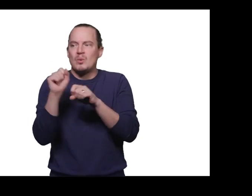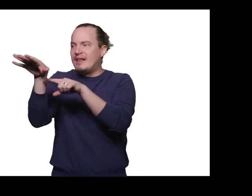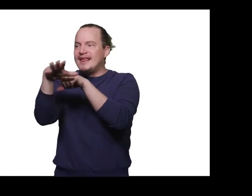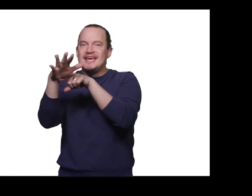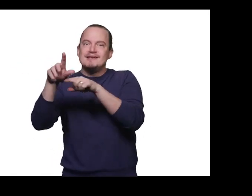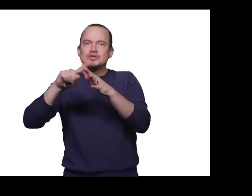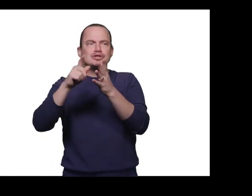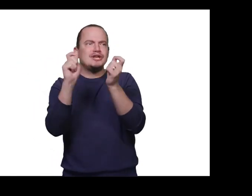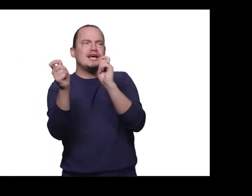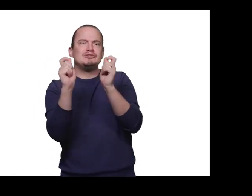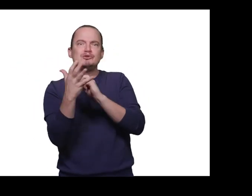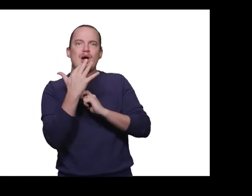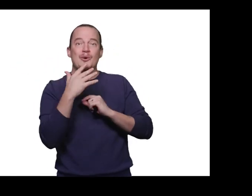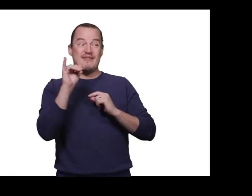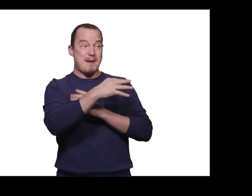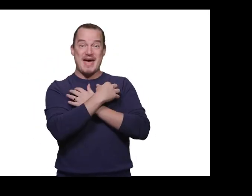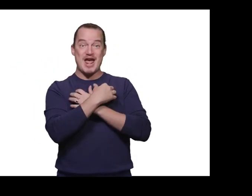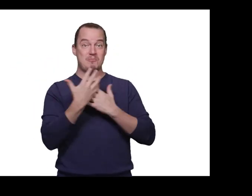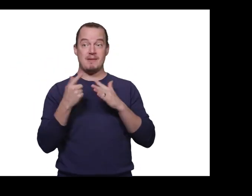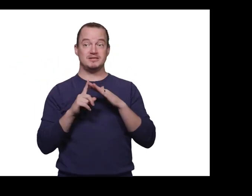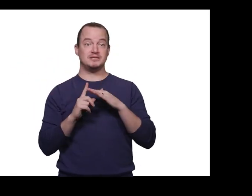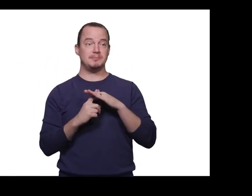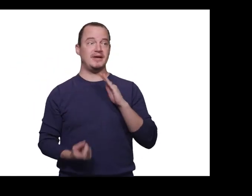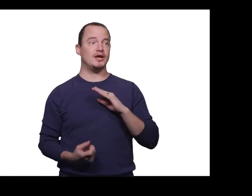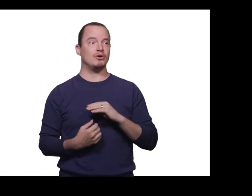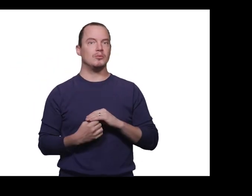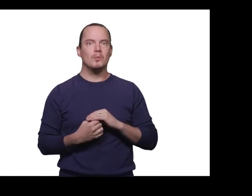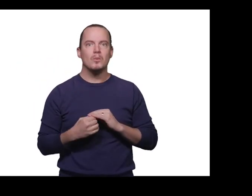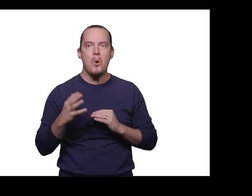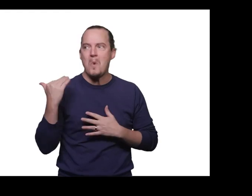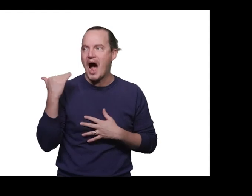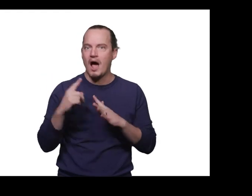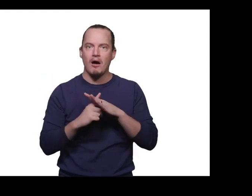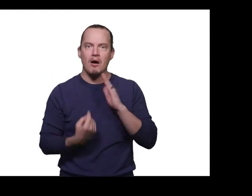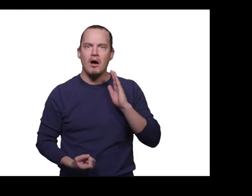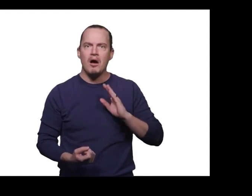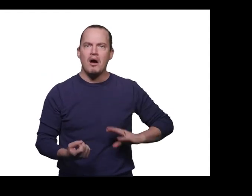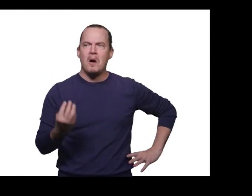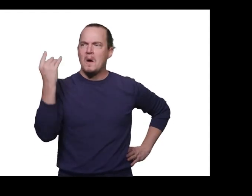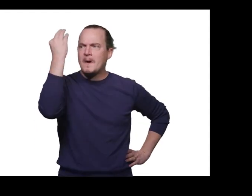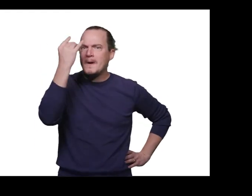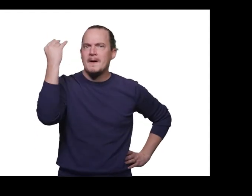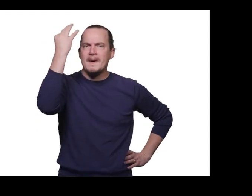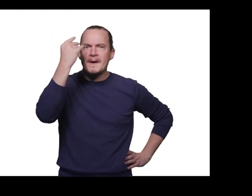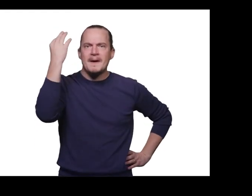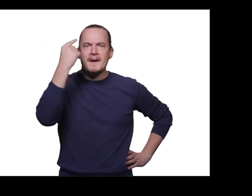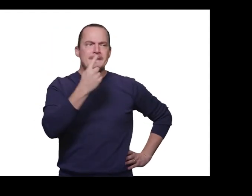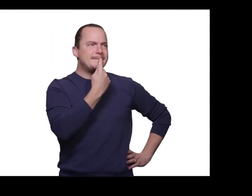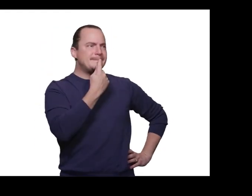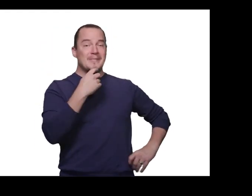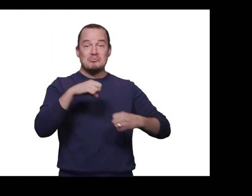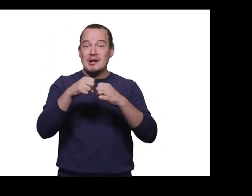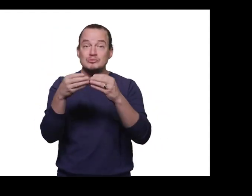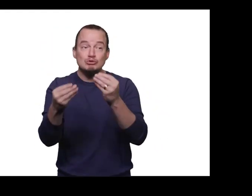colors and Bernie the bear might disappear. Then we have some real sleuthing to do. We can do some problem solving.